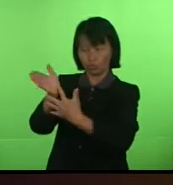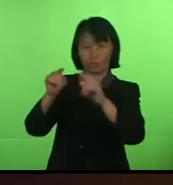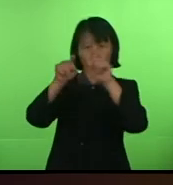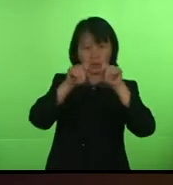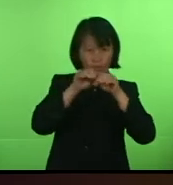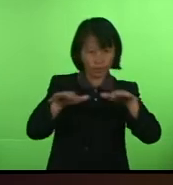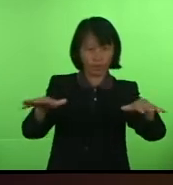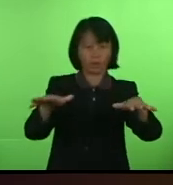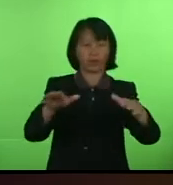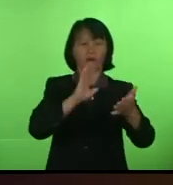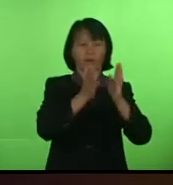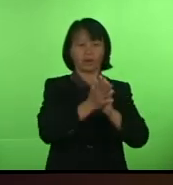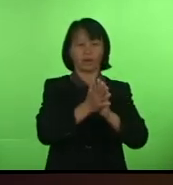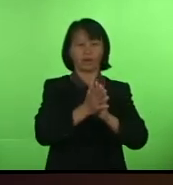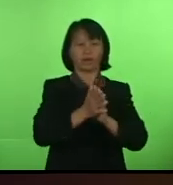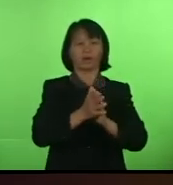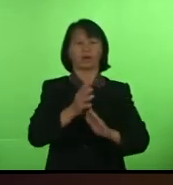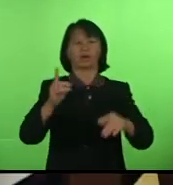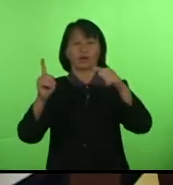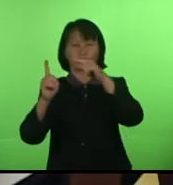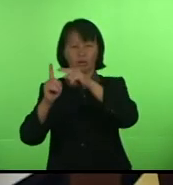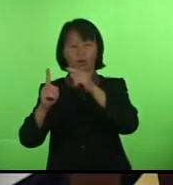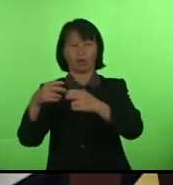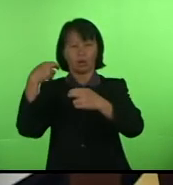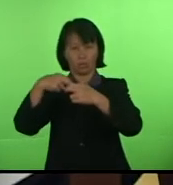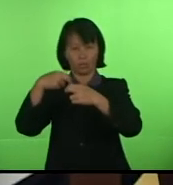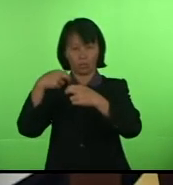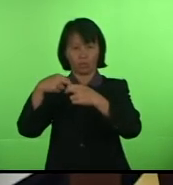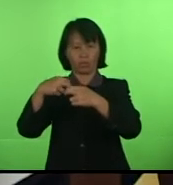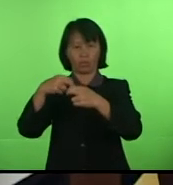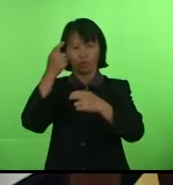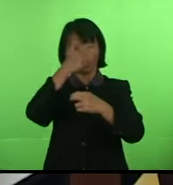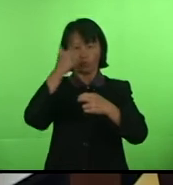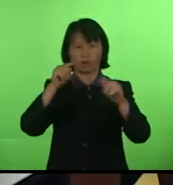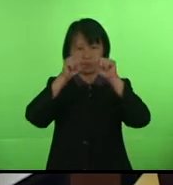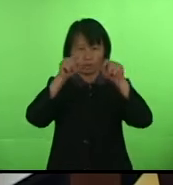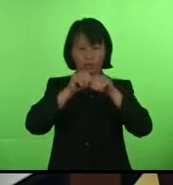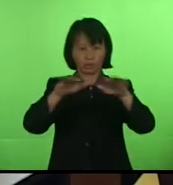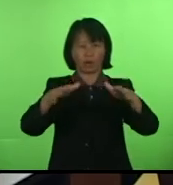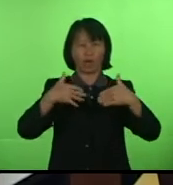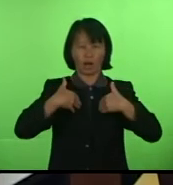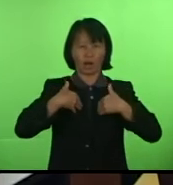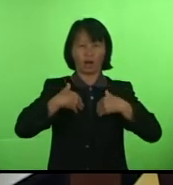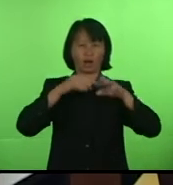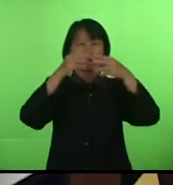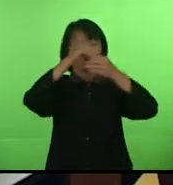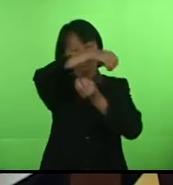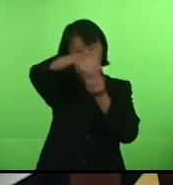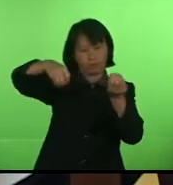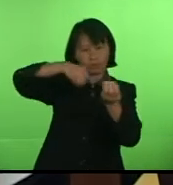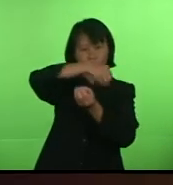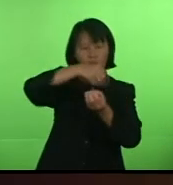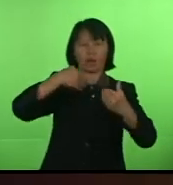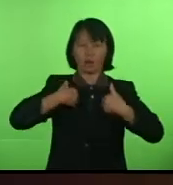complex, because the internet involves servers, satellites, or cables, or other sophisticated